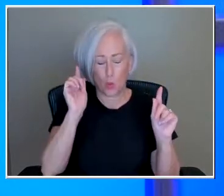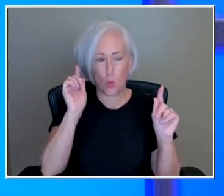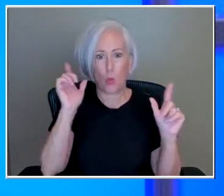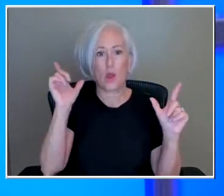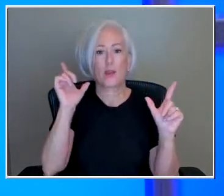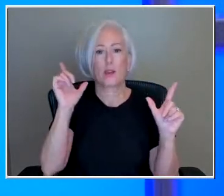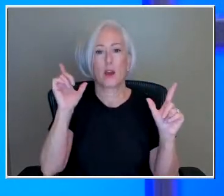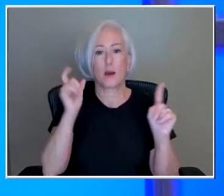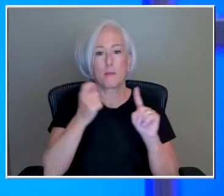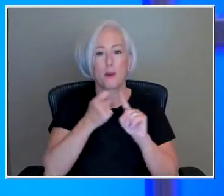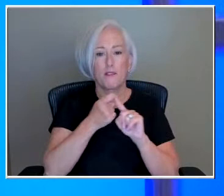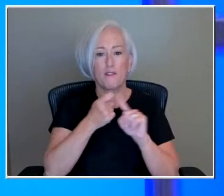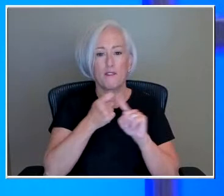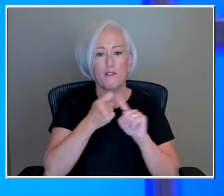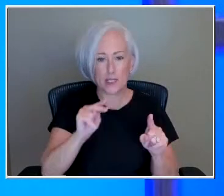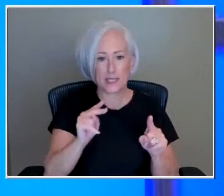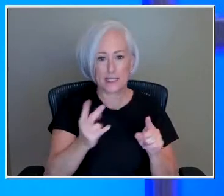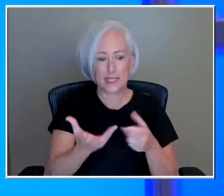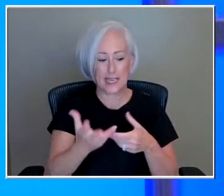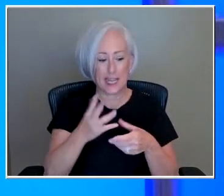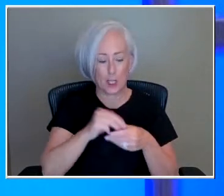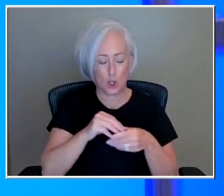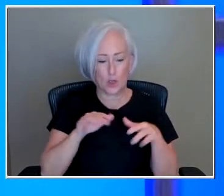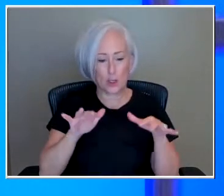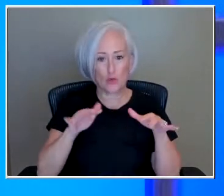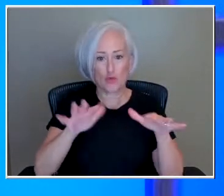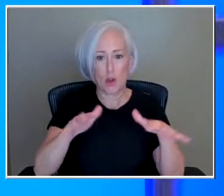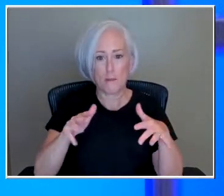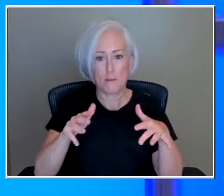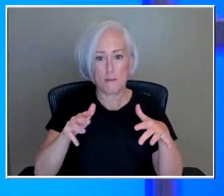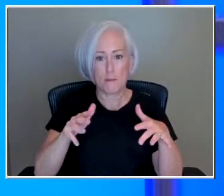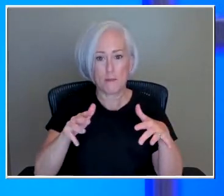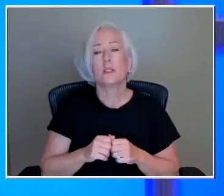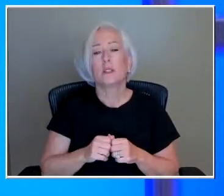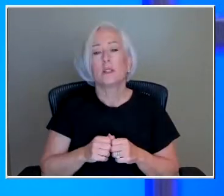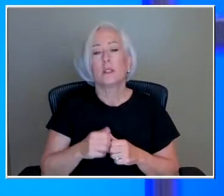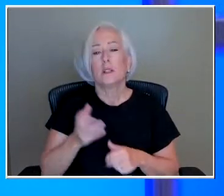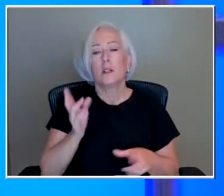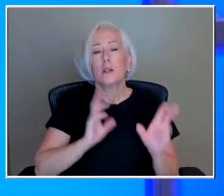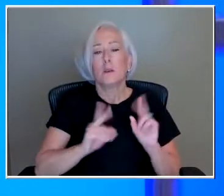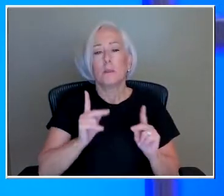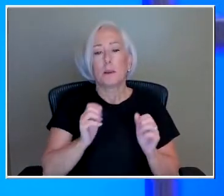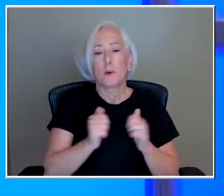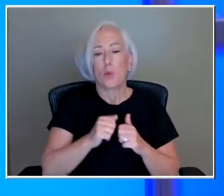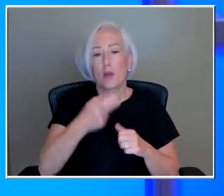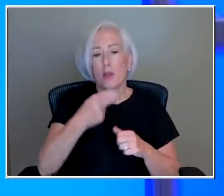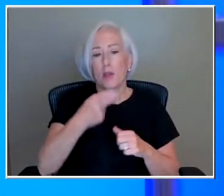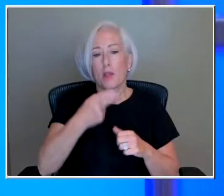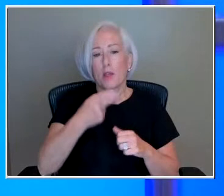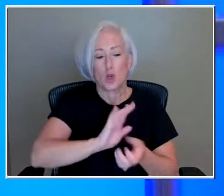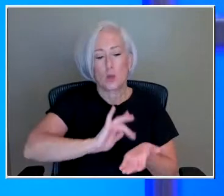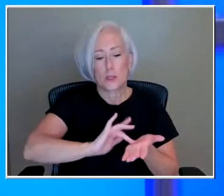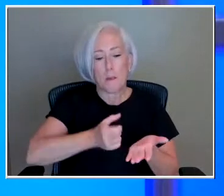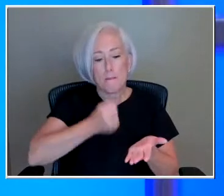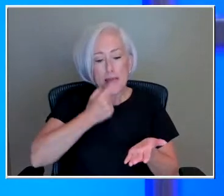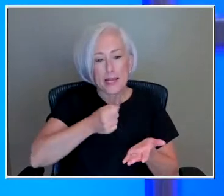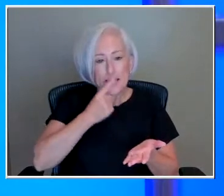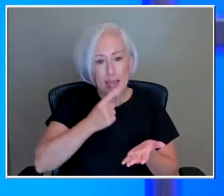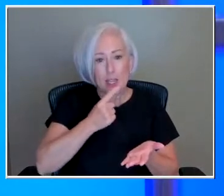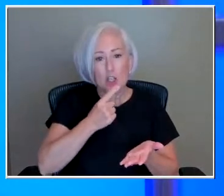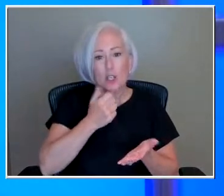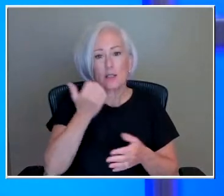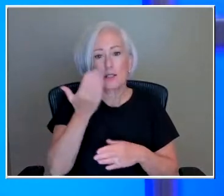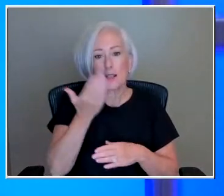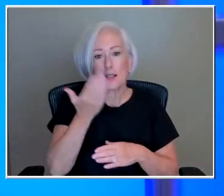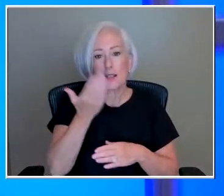symptoms, including tremor. So people who have Parkinson's disease are typically maintained on medications, and you take them throughout the day, and then when you go to sleep, you're not